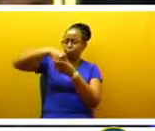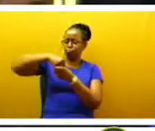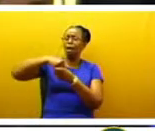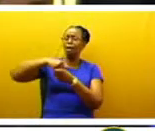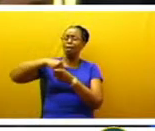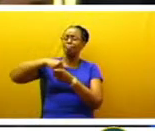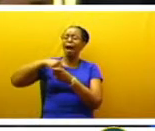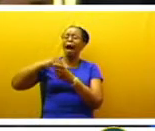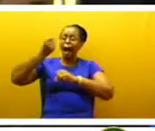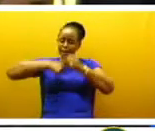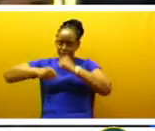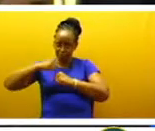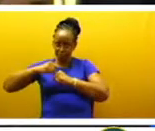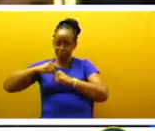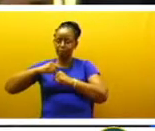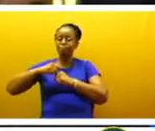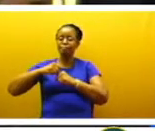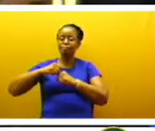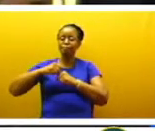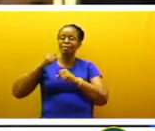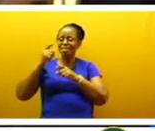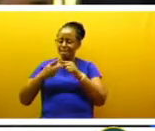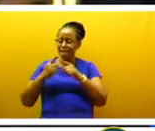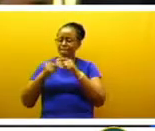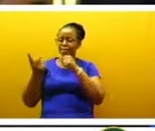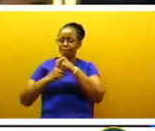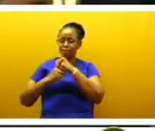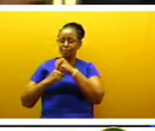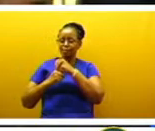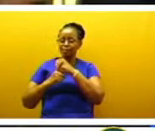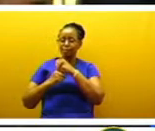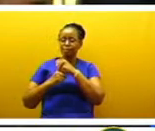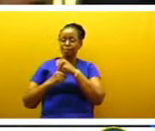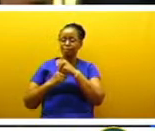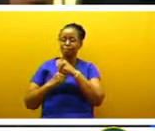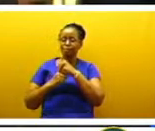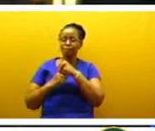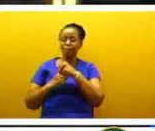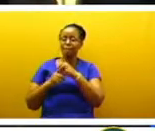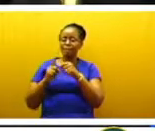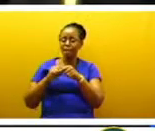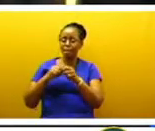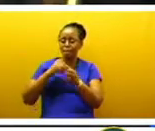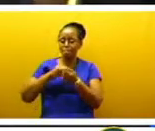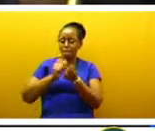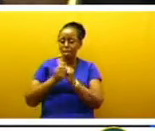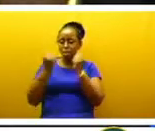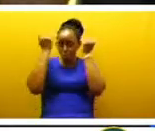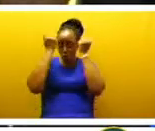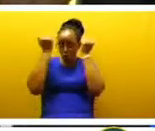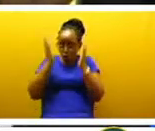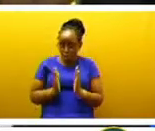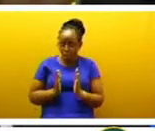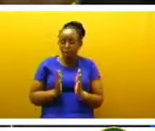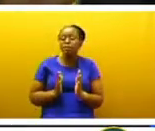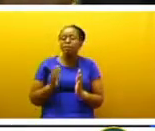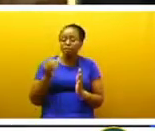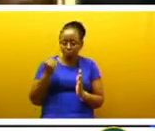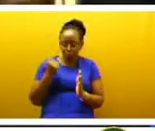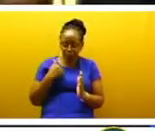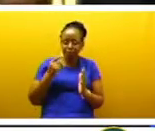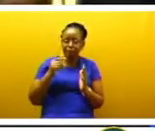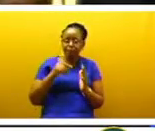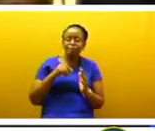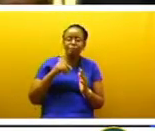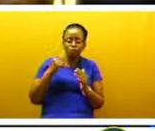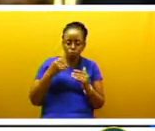I became a practitioner of law, I tended to have the habit, every time I would